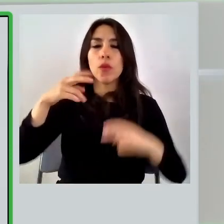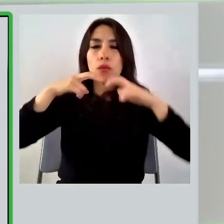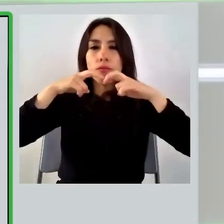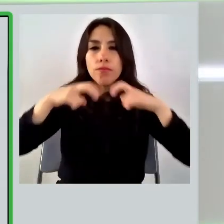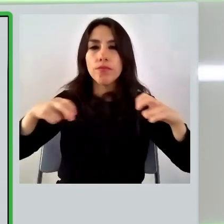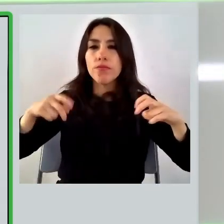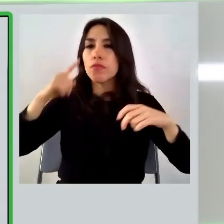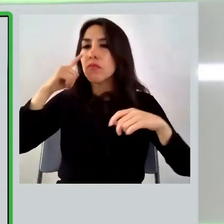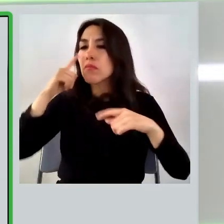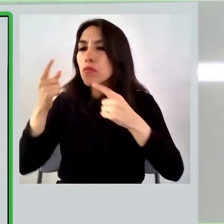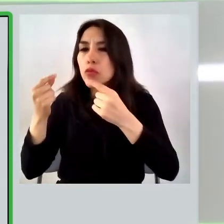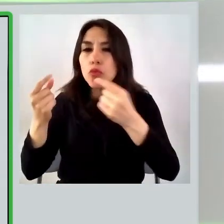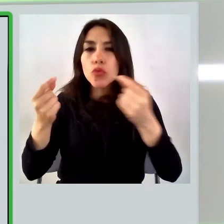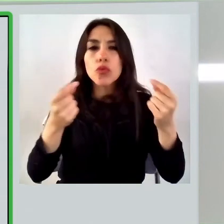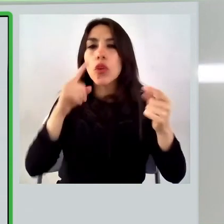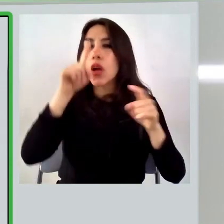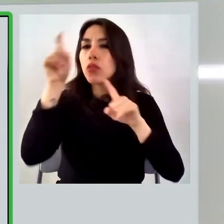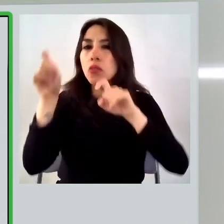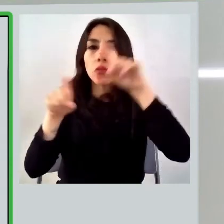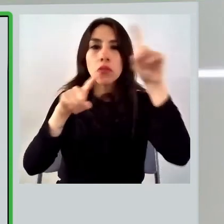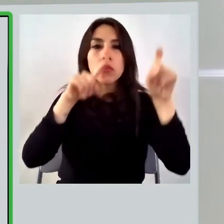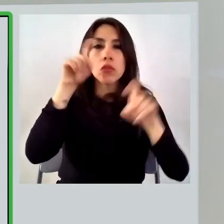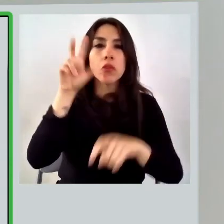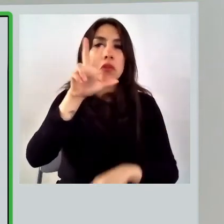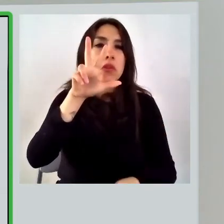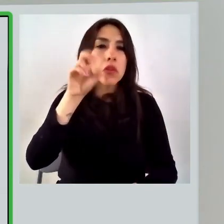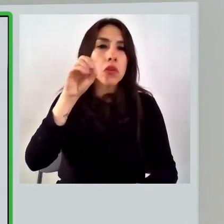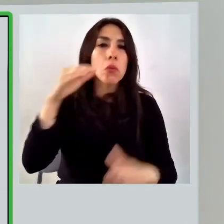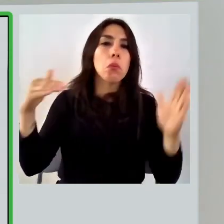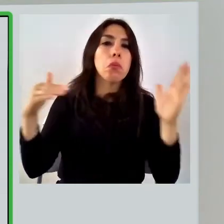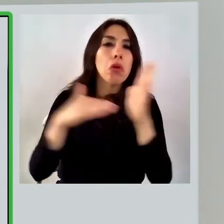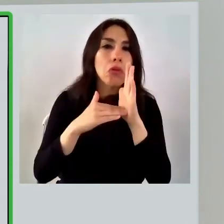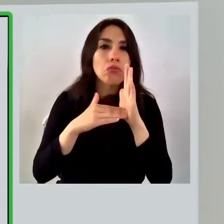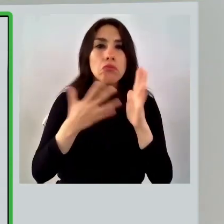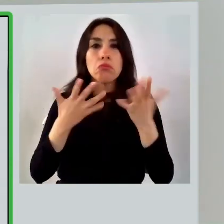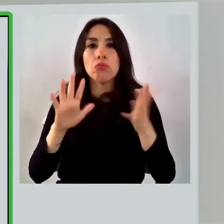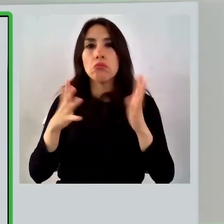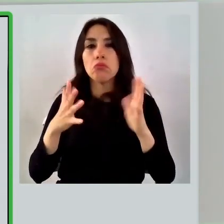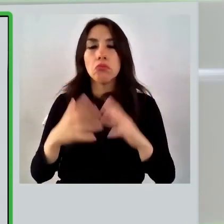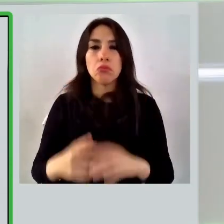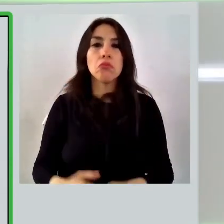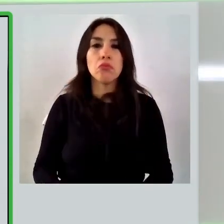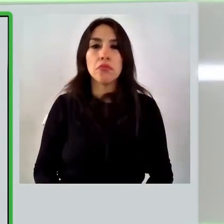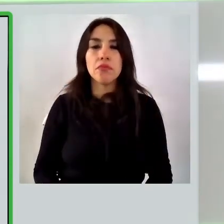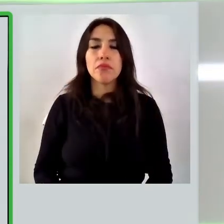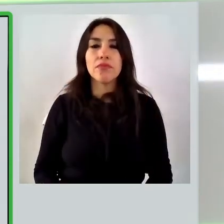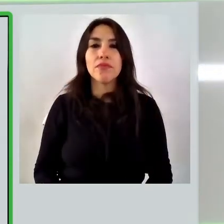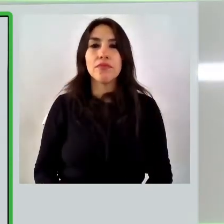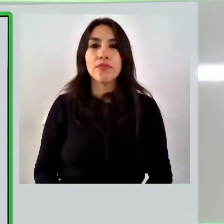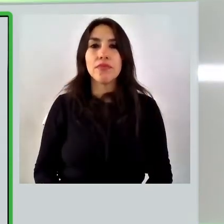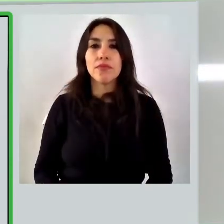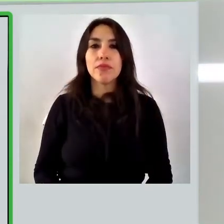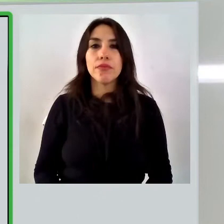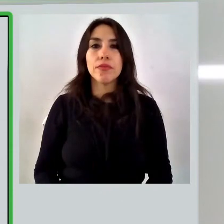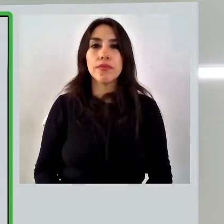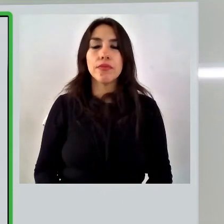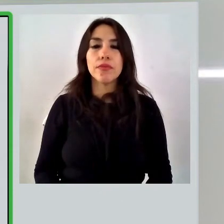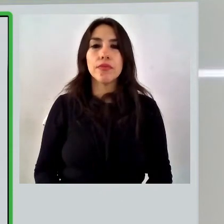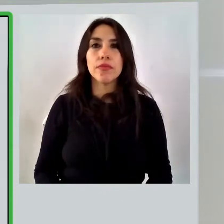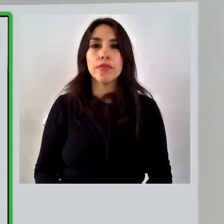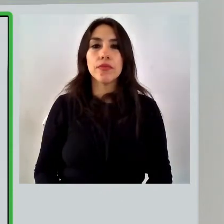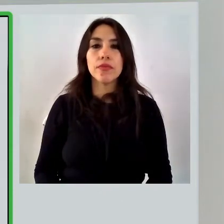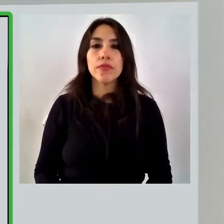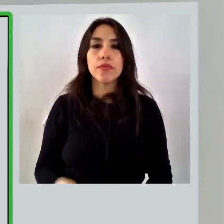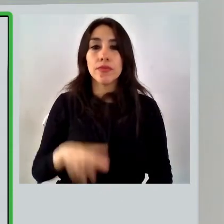1,750 executives from almost 30 countries conducted in 2019. And from this core survey, we've been able to